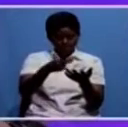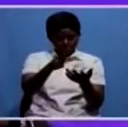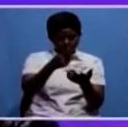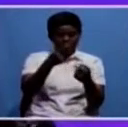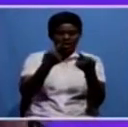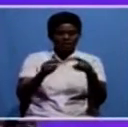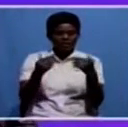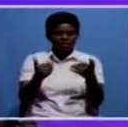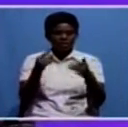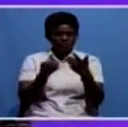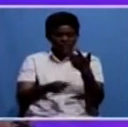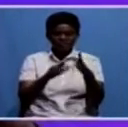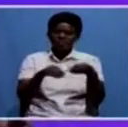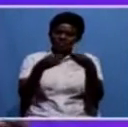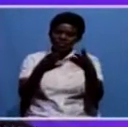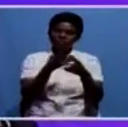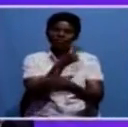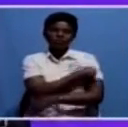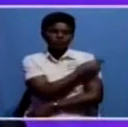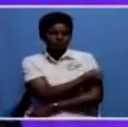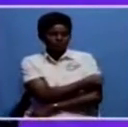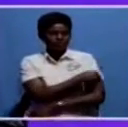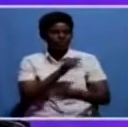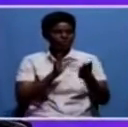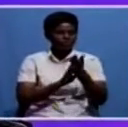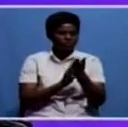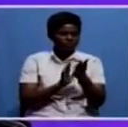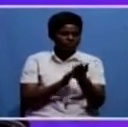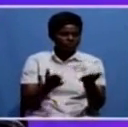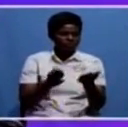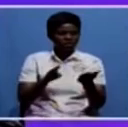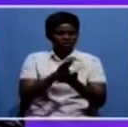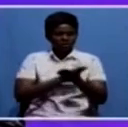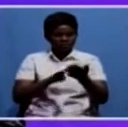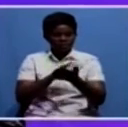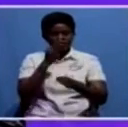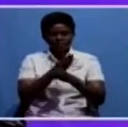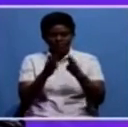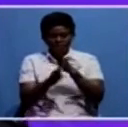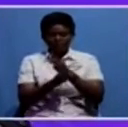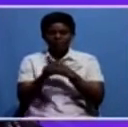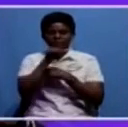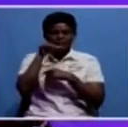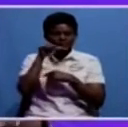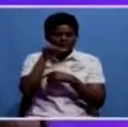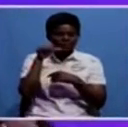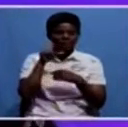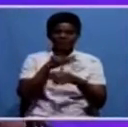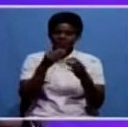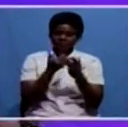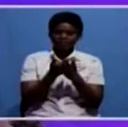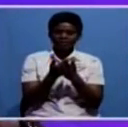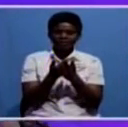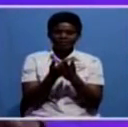For example, supplies to hospitals, schools, and basic infrastructure, agriculture. That what are the priorities